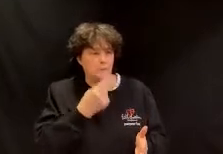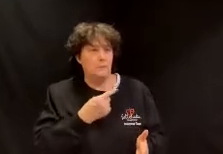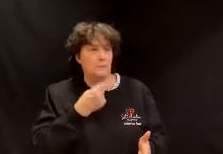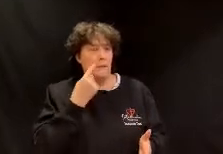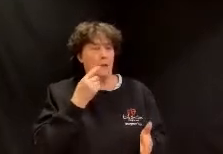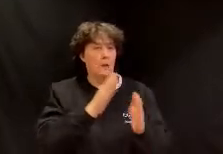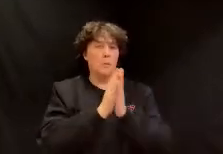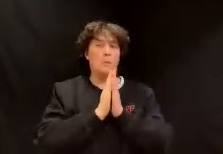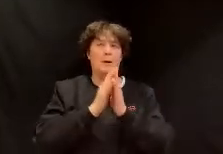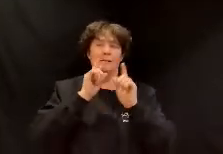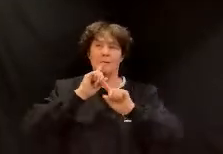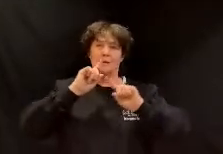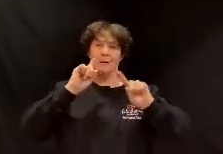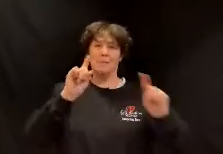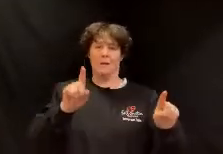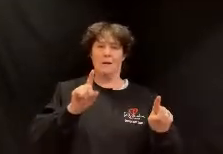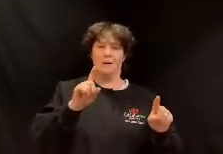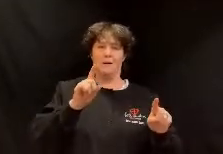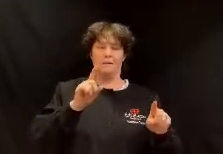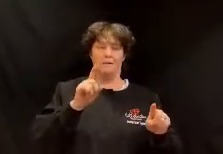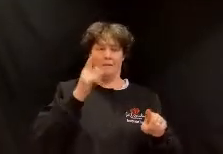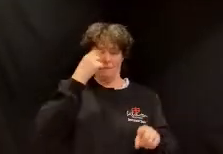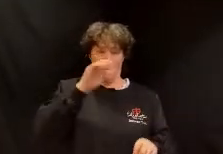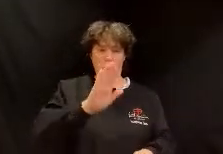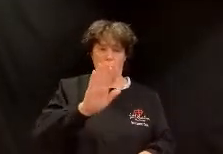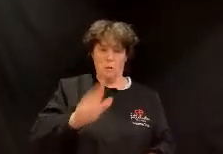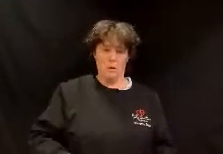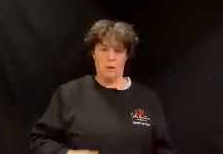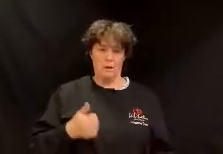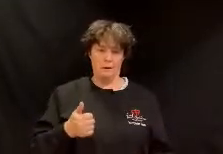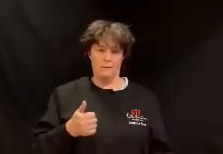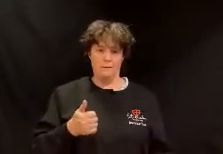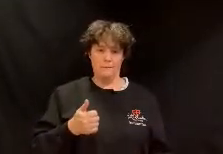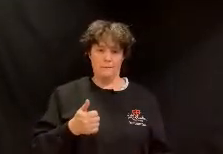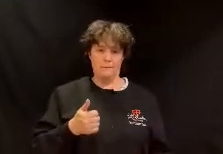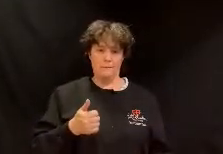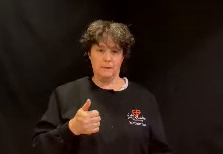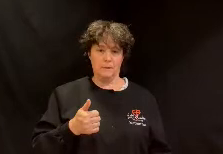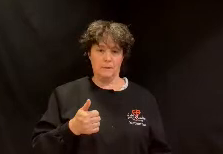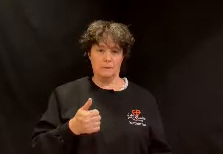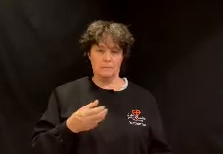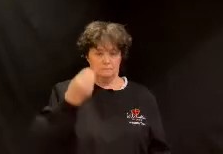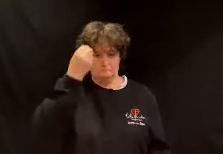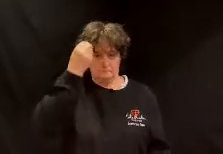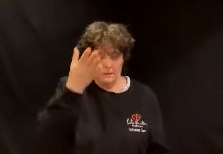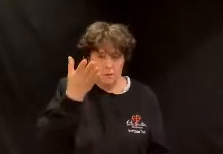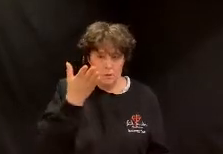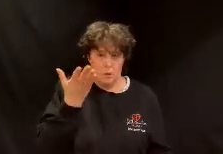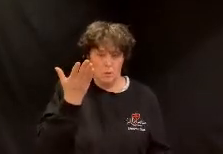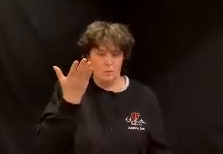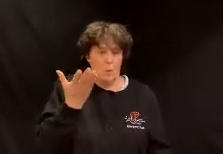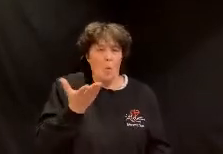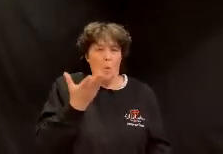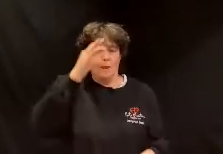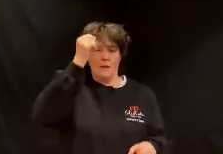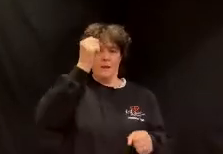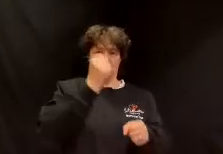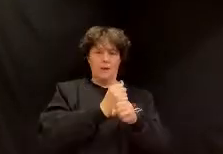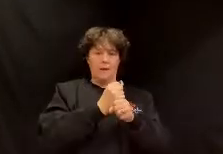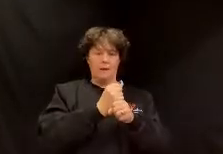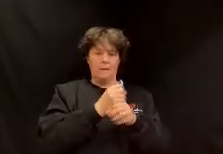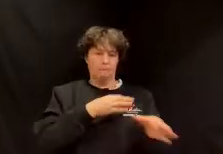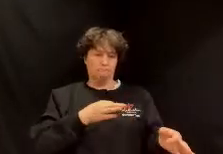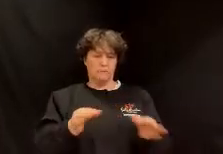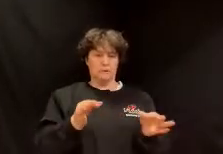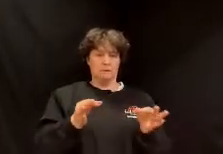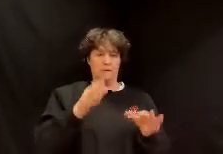and declaring over your life. So I just want you to know tonight we're going to talk about that. So what is faith? Let's define it again. Faith is